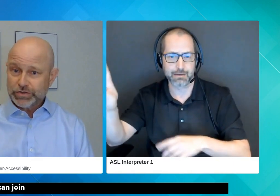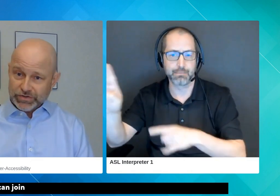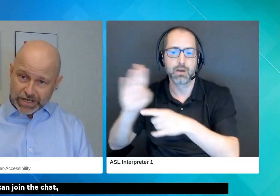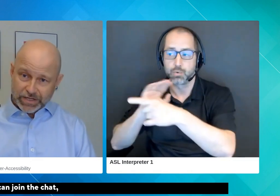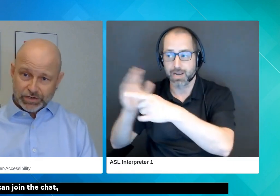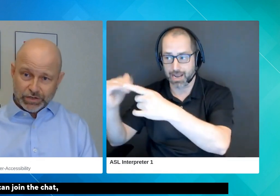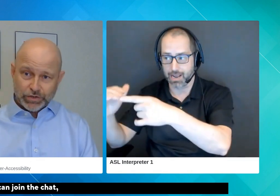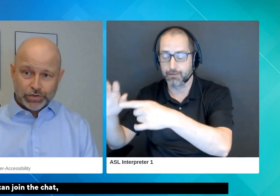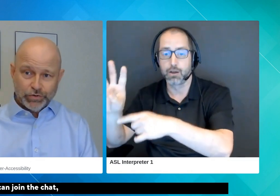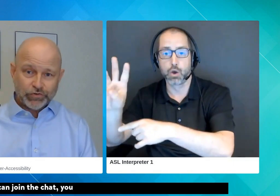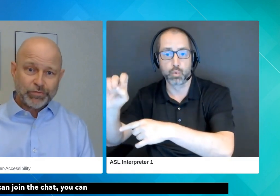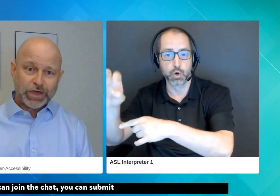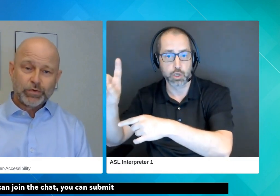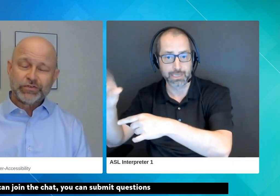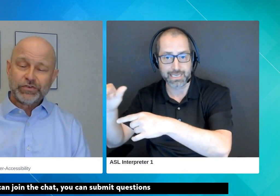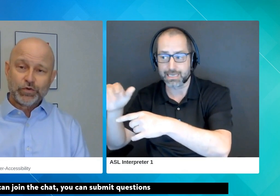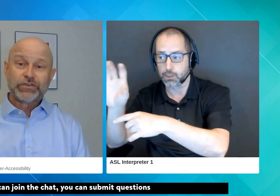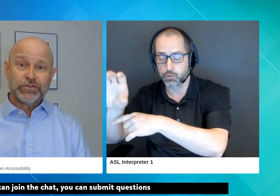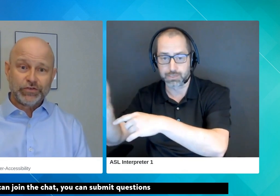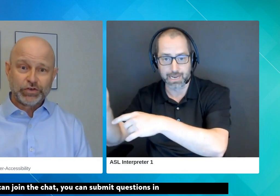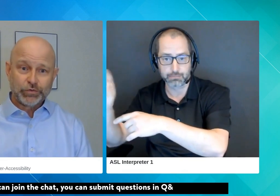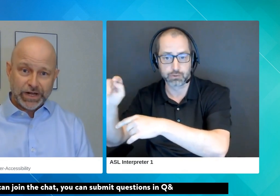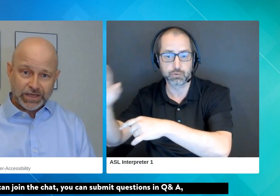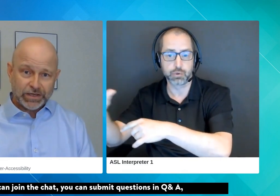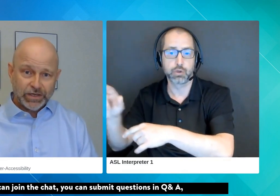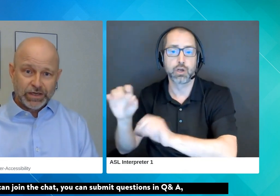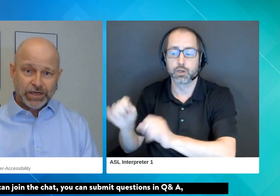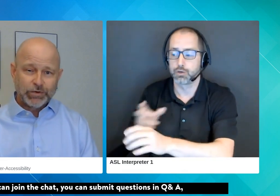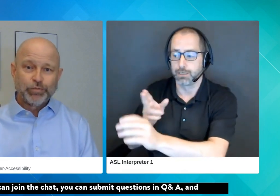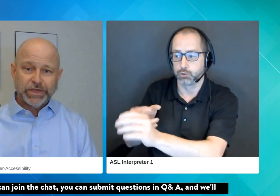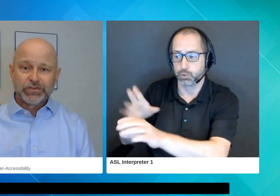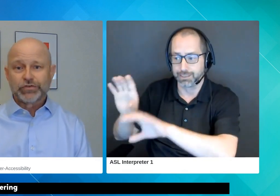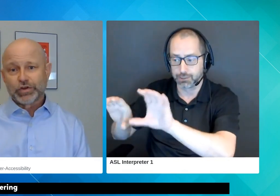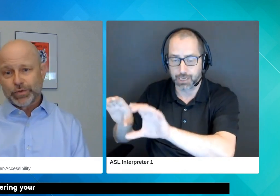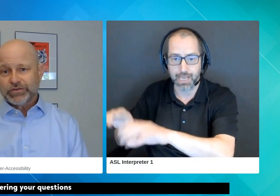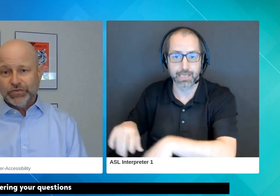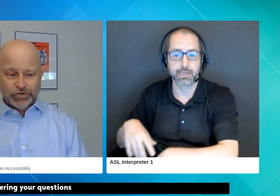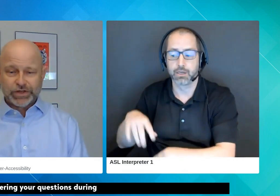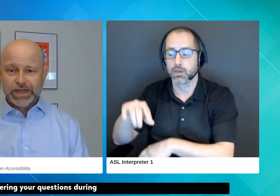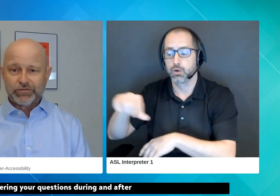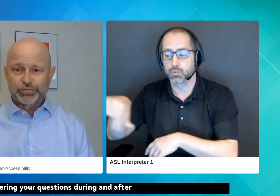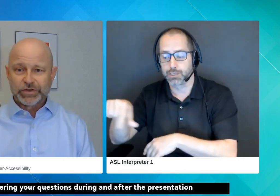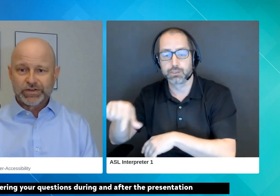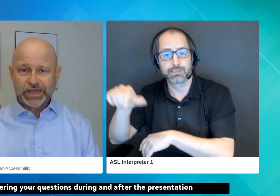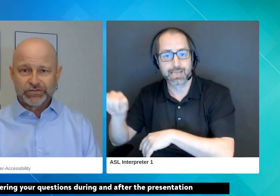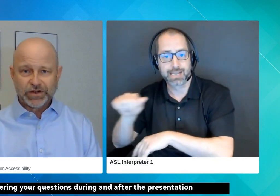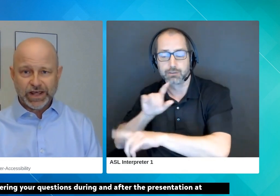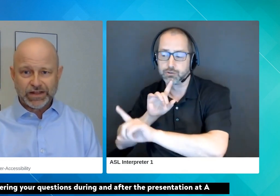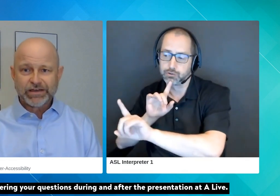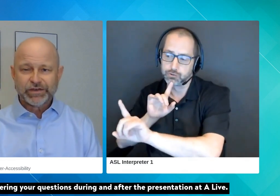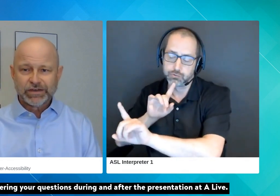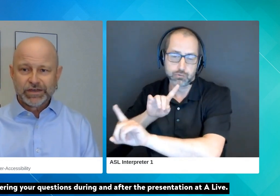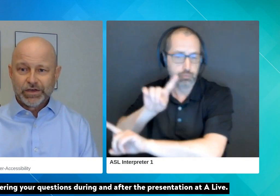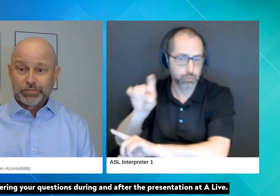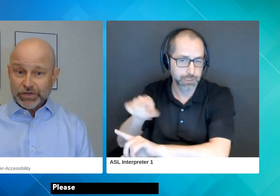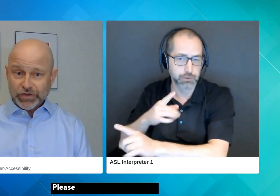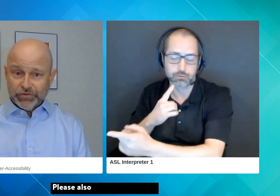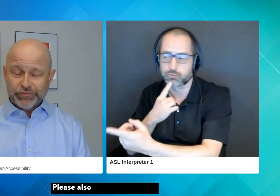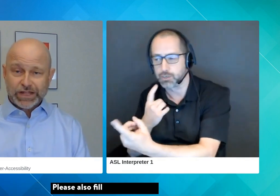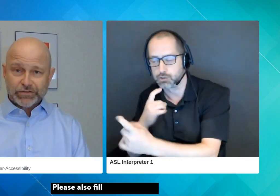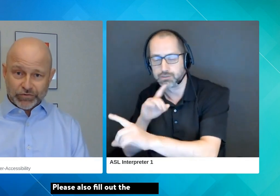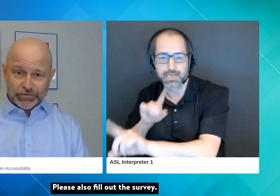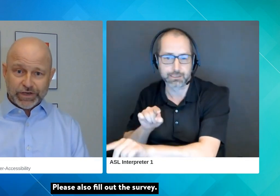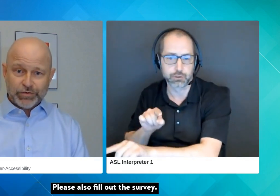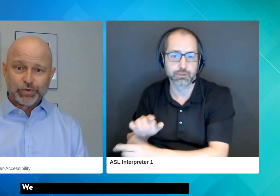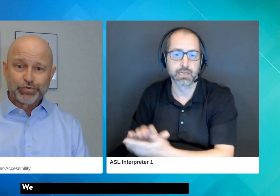You can join the chat, you can submit questions in Q&A, and we'll be answering your questions during and after the presentation today live. Please